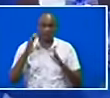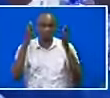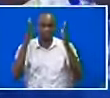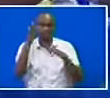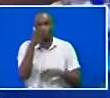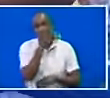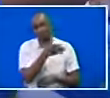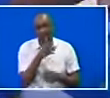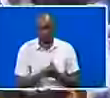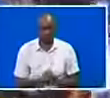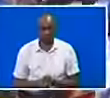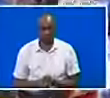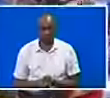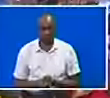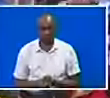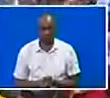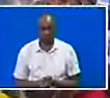event.